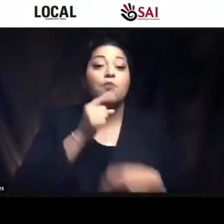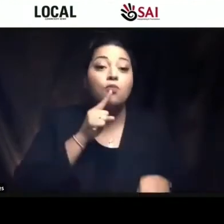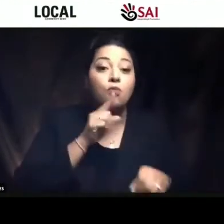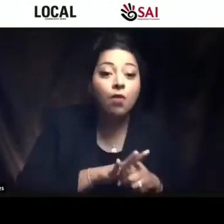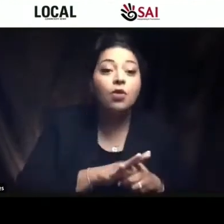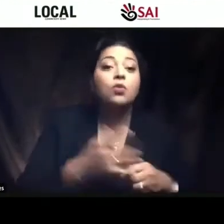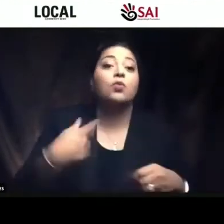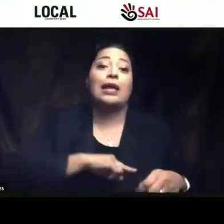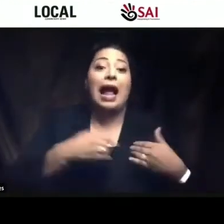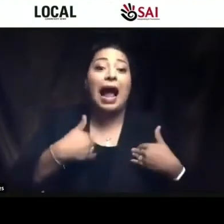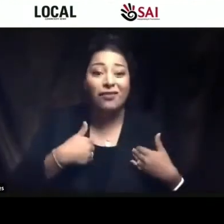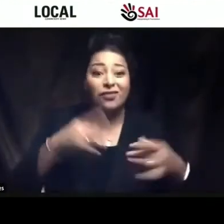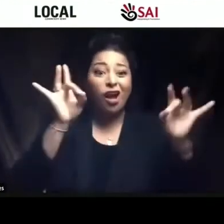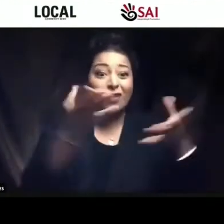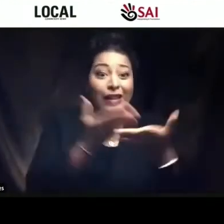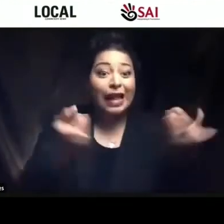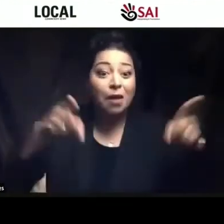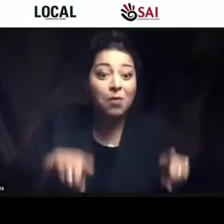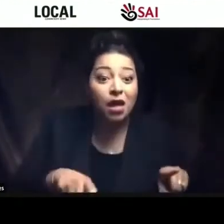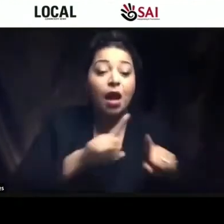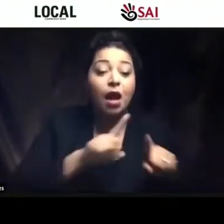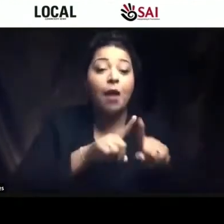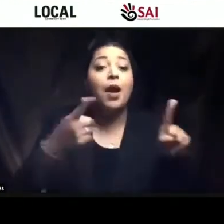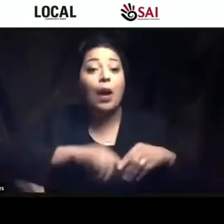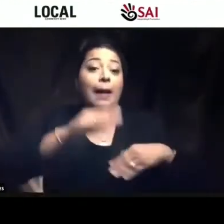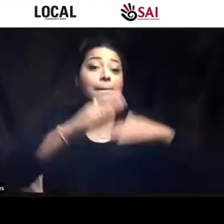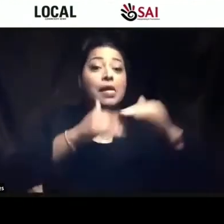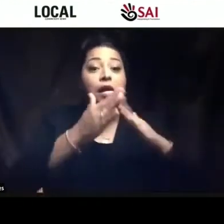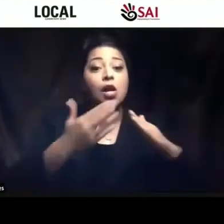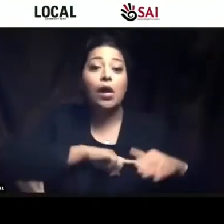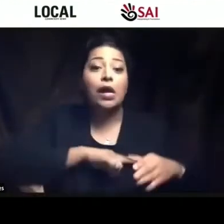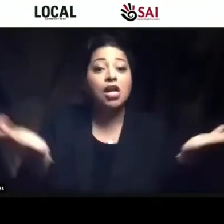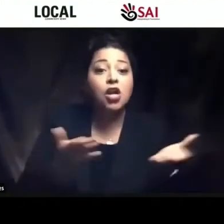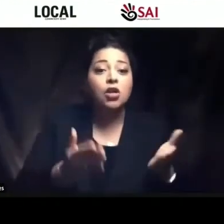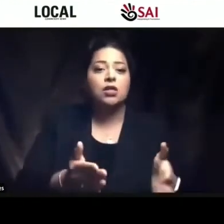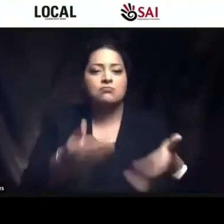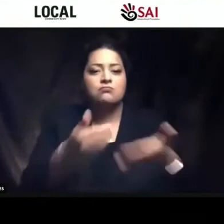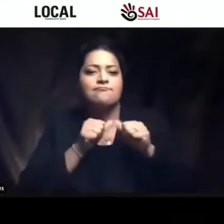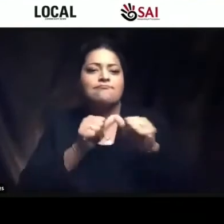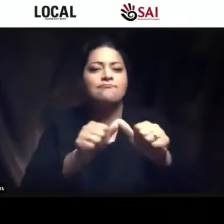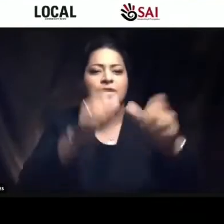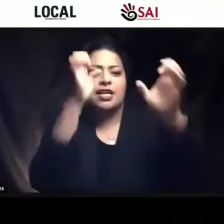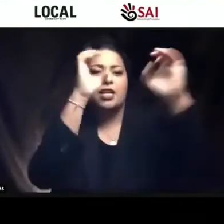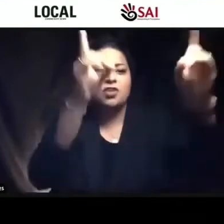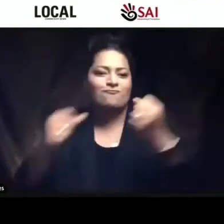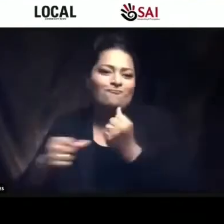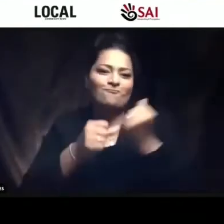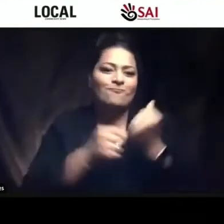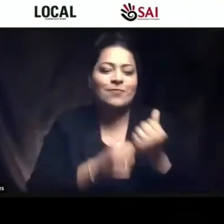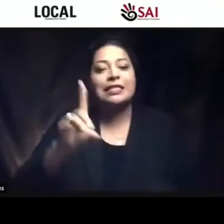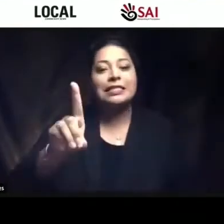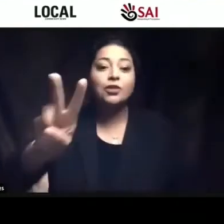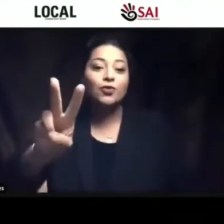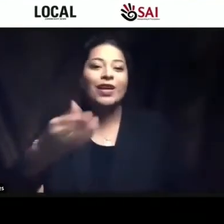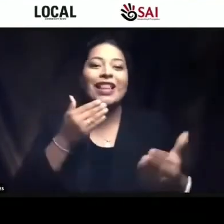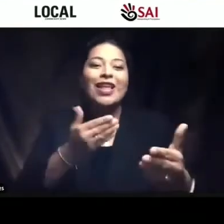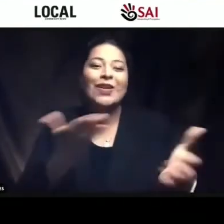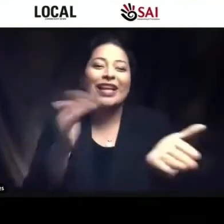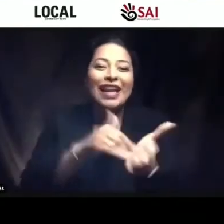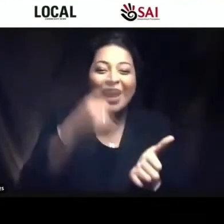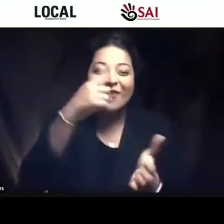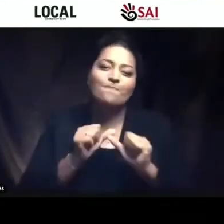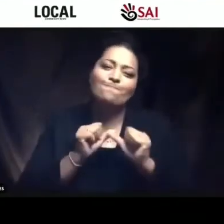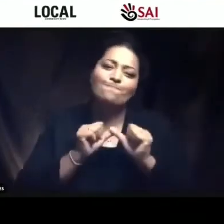crisis, we build, we grow, and we unite. We are here to continue to educate, empower, and uplift District 2. Thank you once again